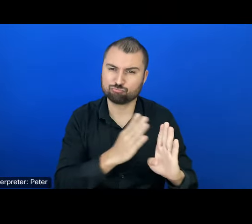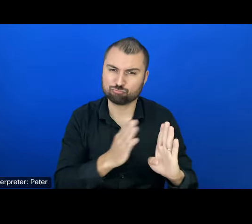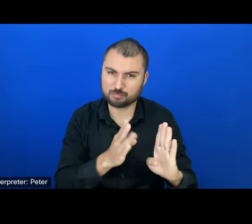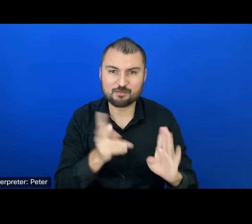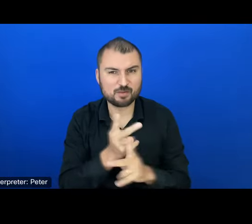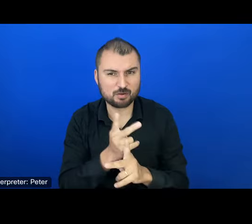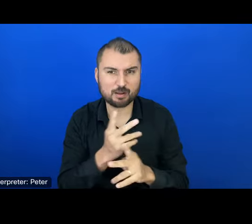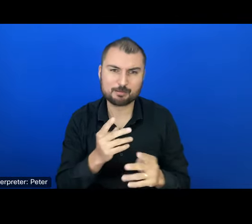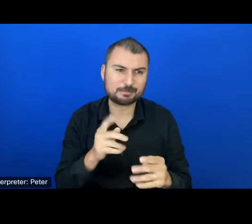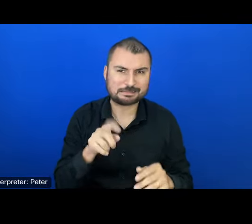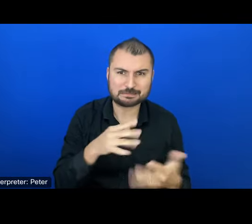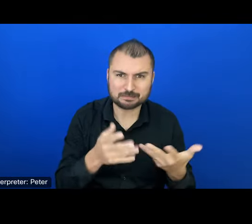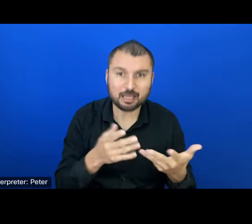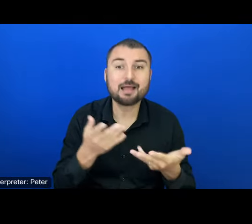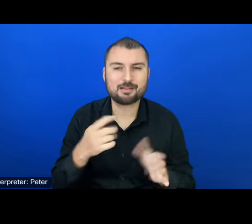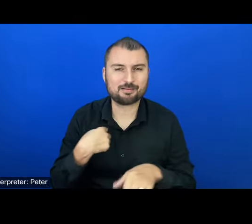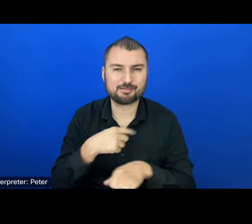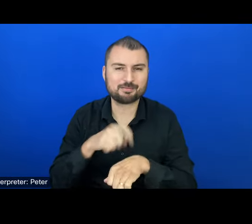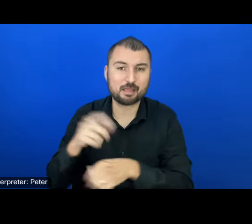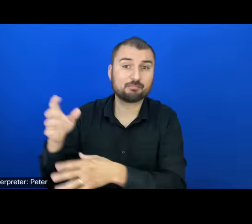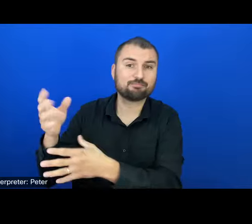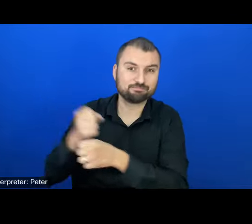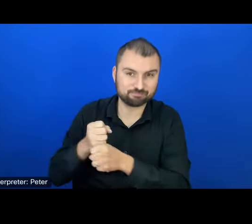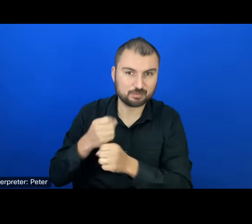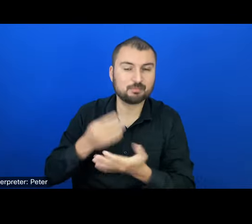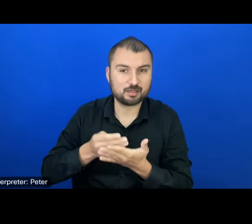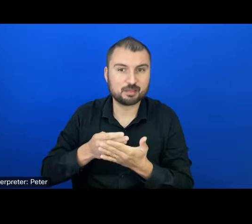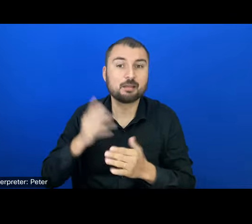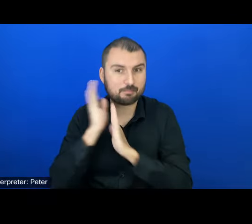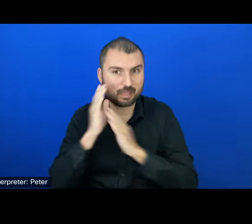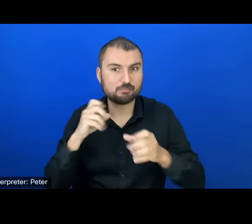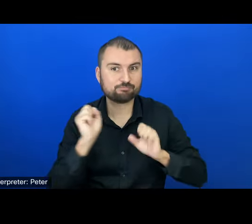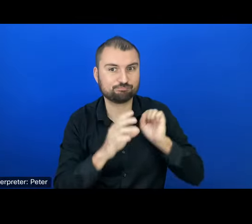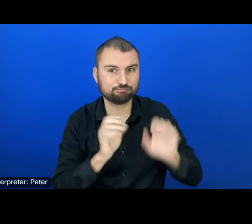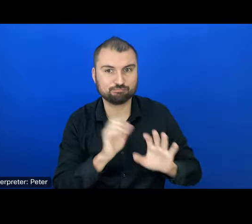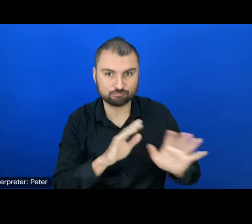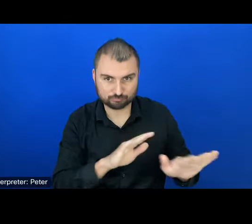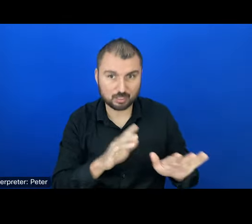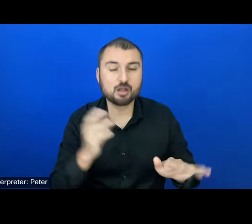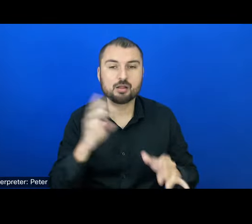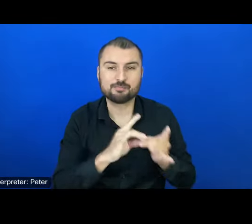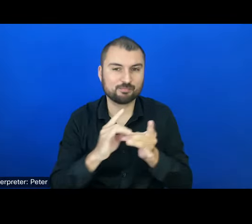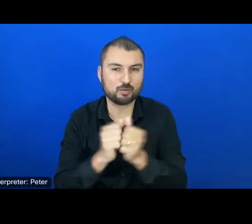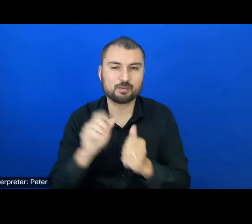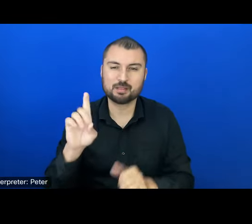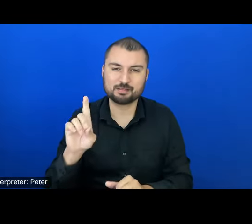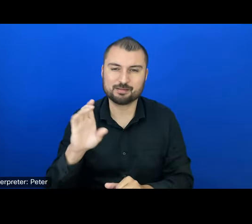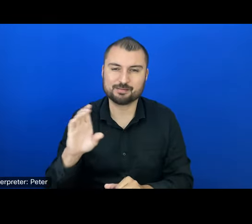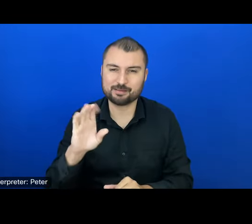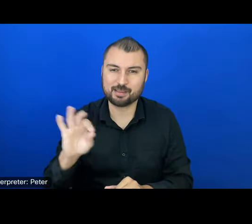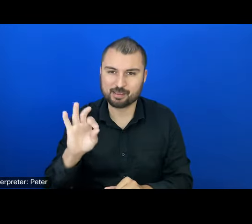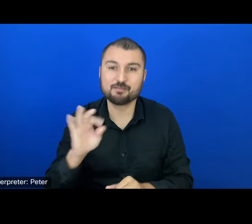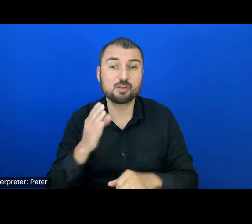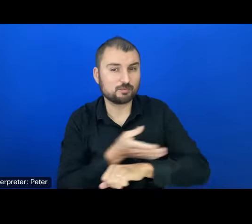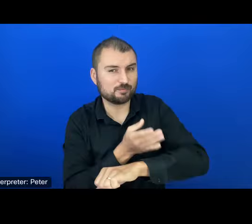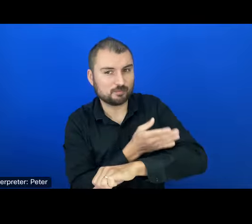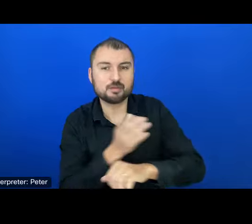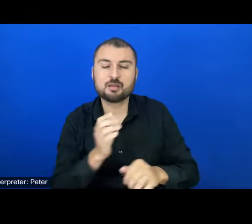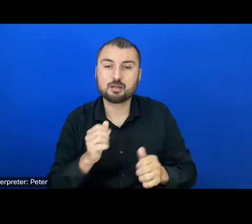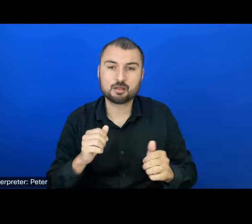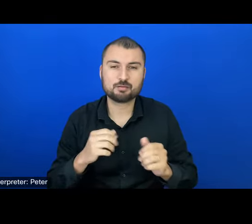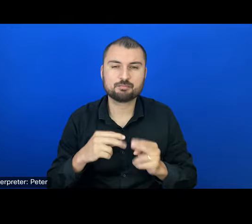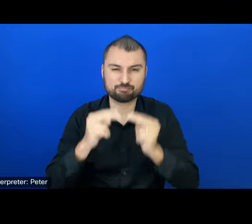secure the funding, get those beds online, since we're talking about particularly with the TCF project being a renovation with constructing a new cell